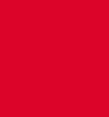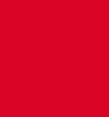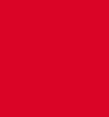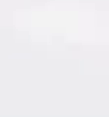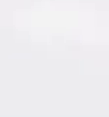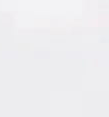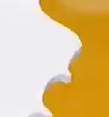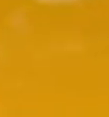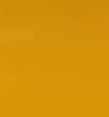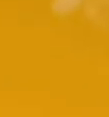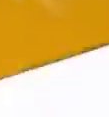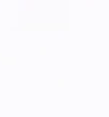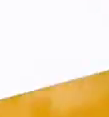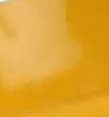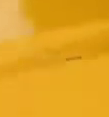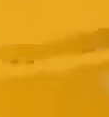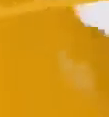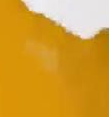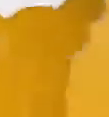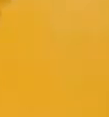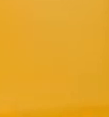smartphone network.